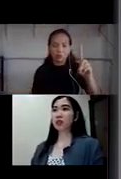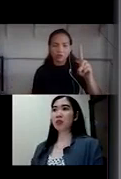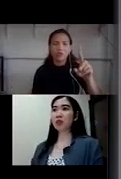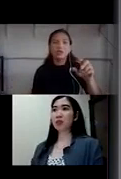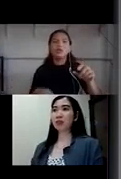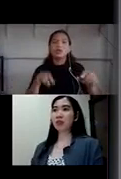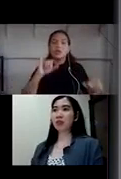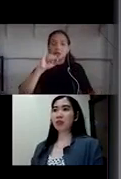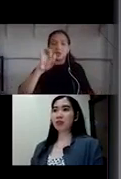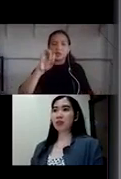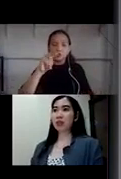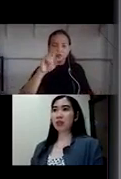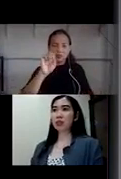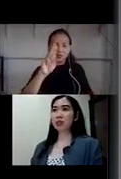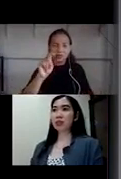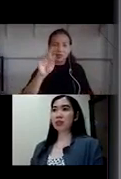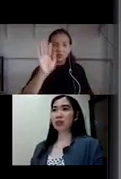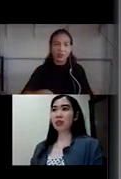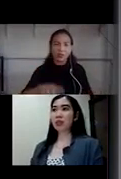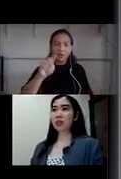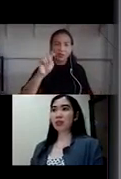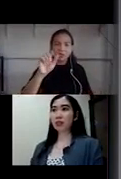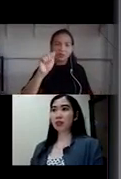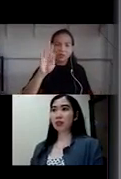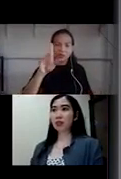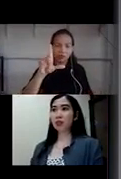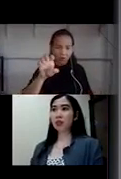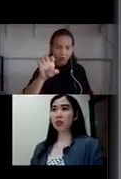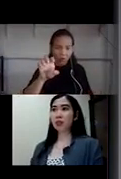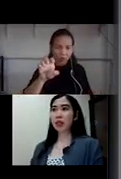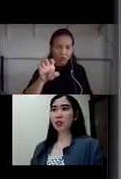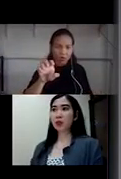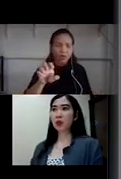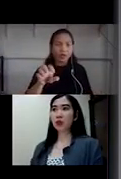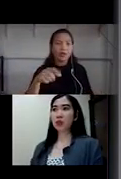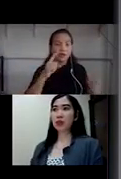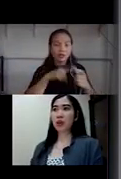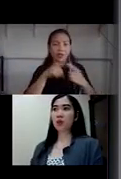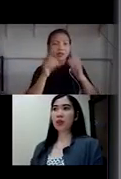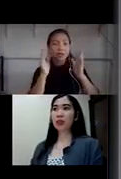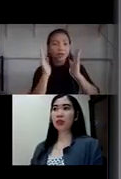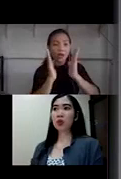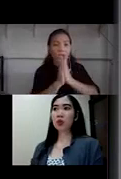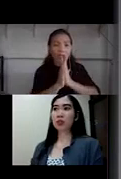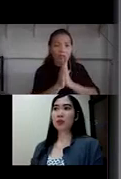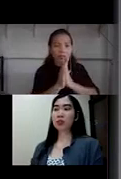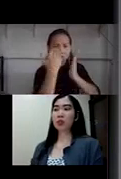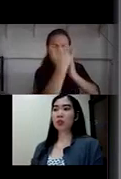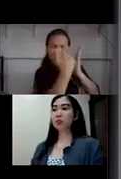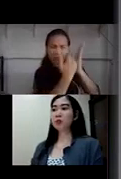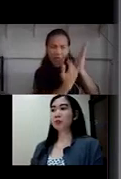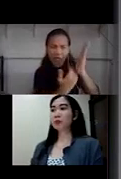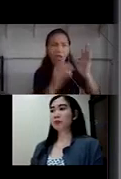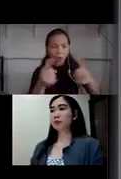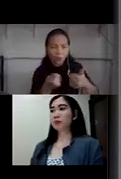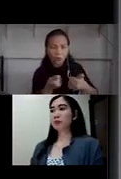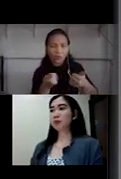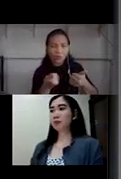insert table. Yan. Then, you will be asked po, how many rows, how many